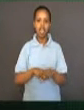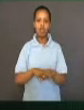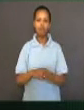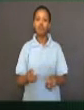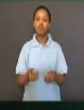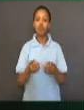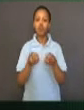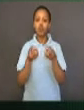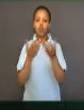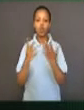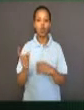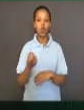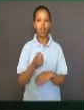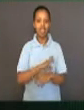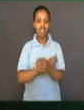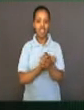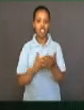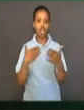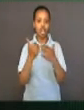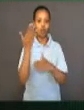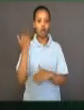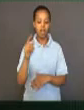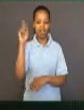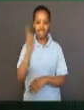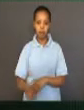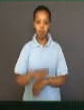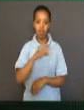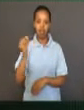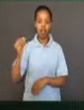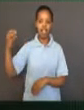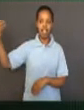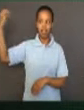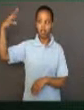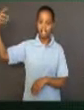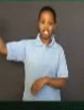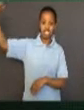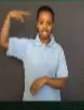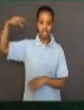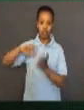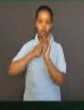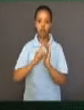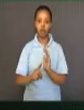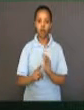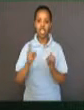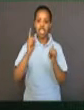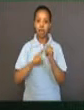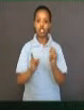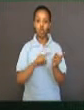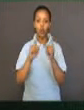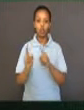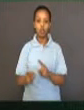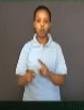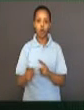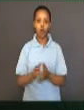of energy from lightning and UV light. And lastly,